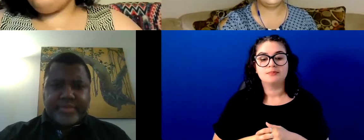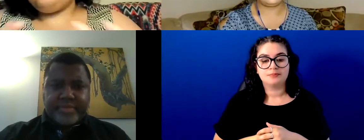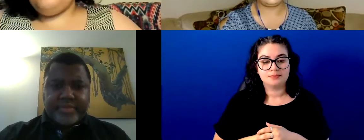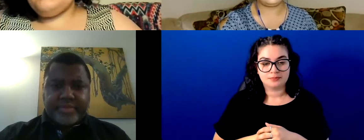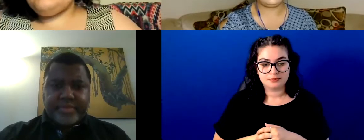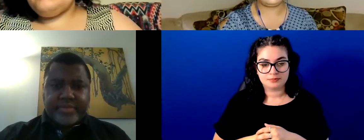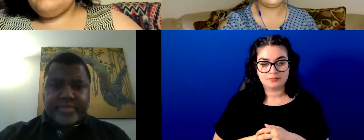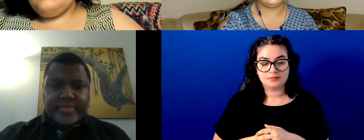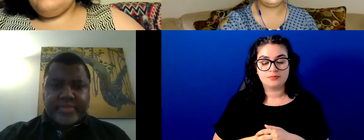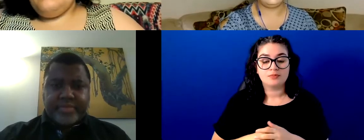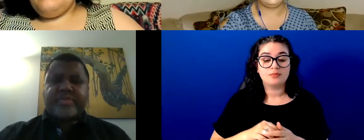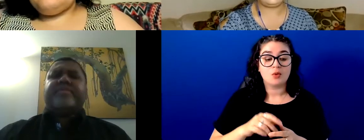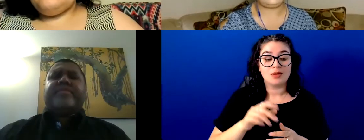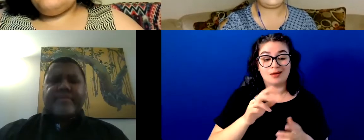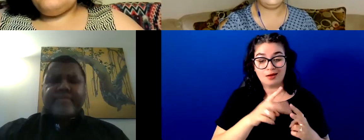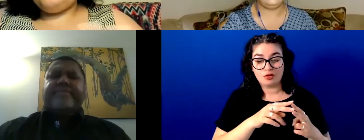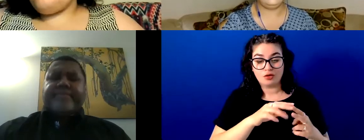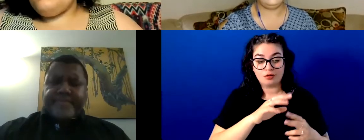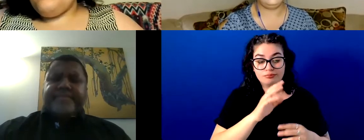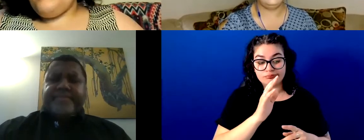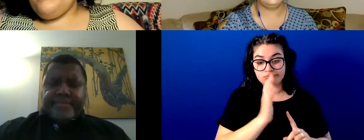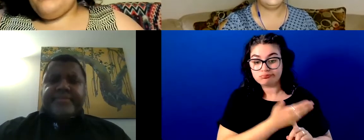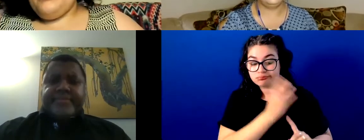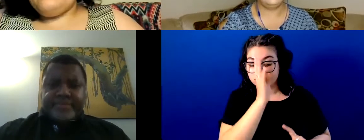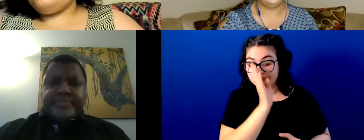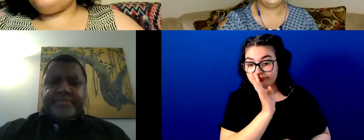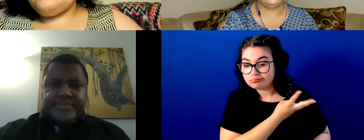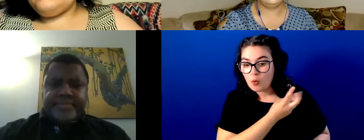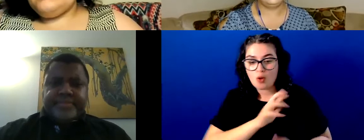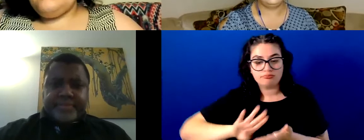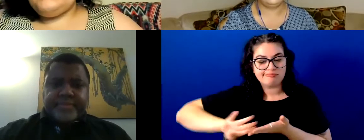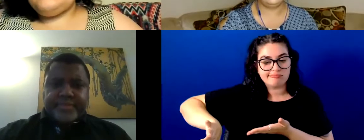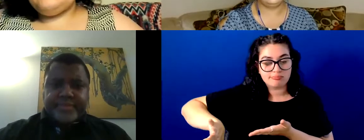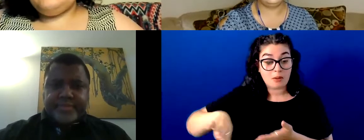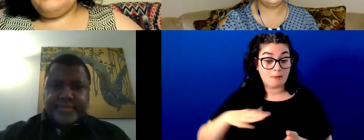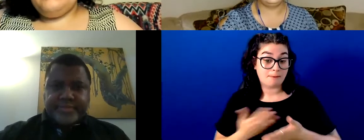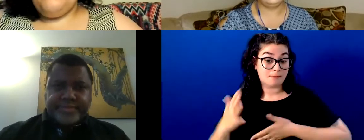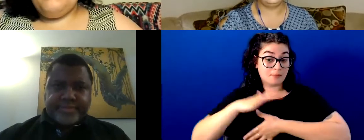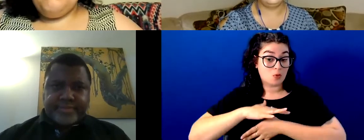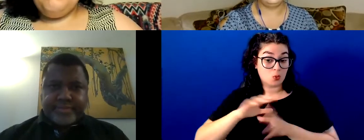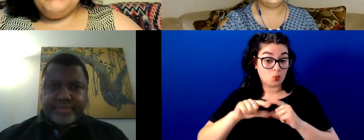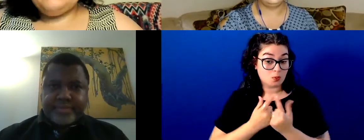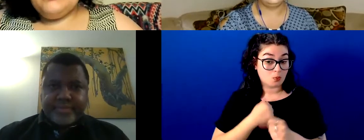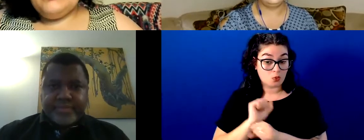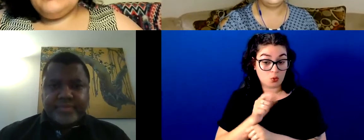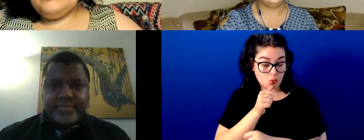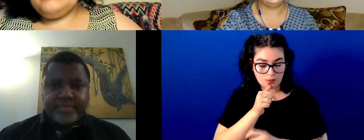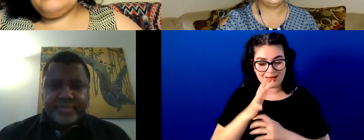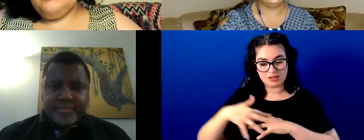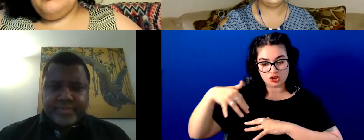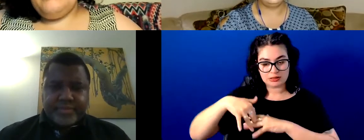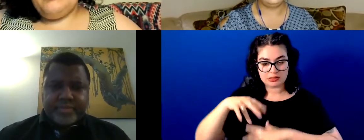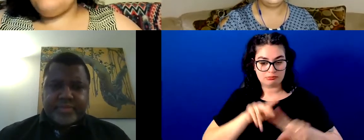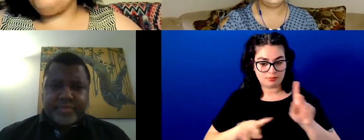or they get dismissed. So the predominant group I work with is Indigenous individuals, and one of the biggest